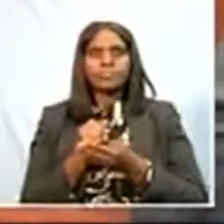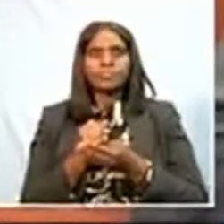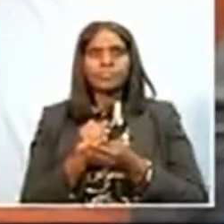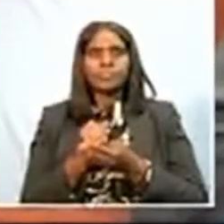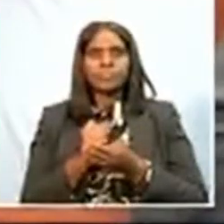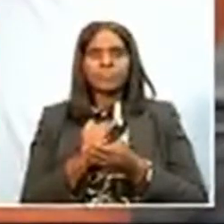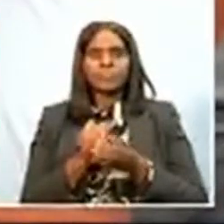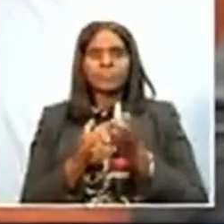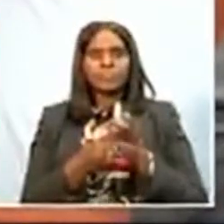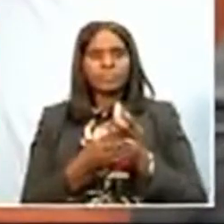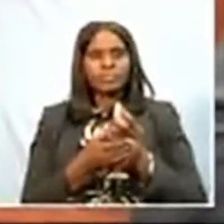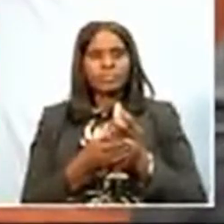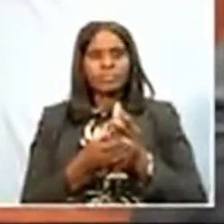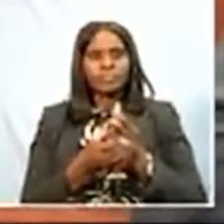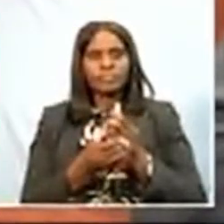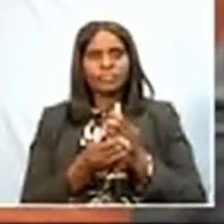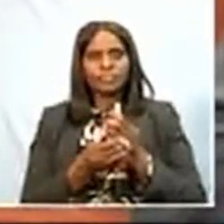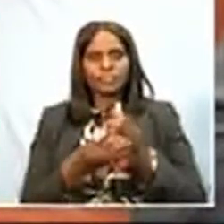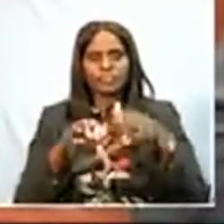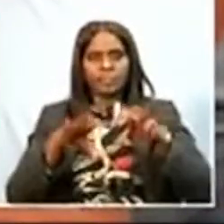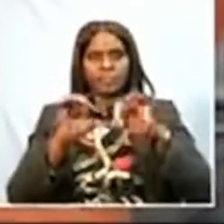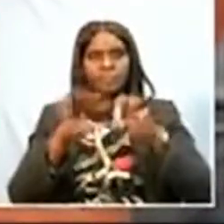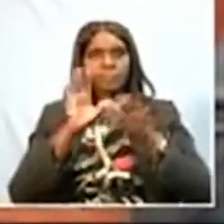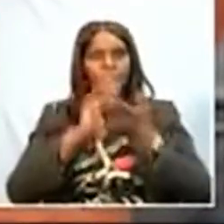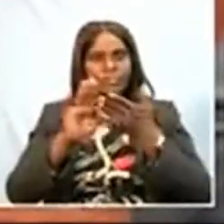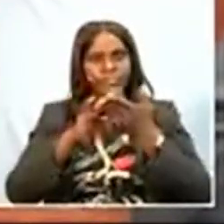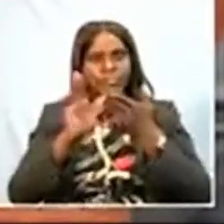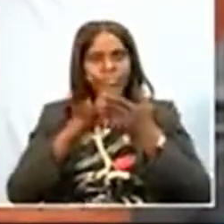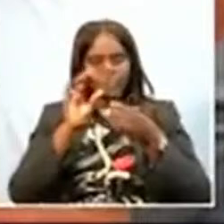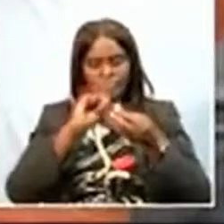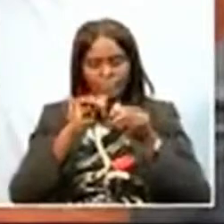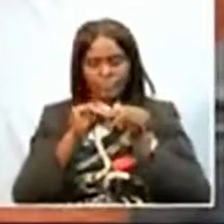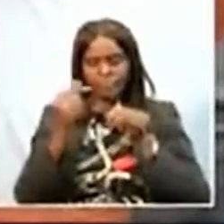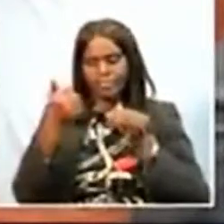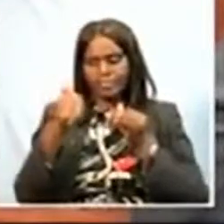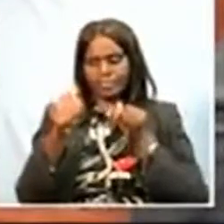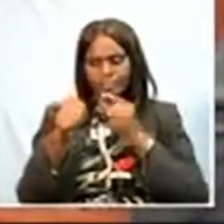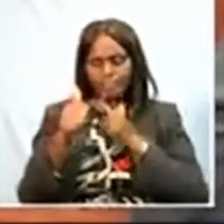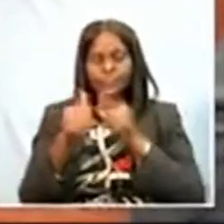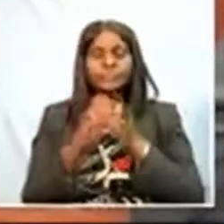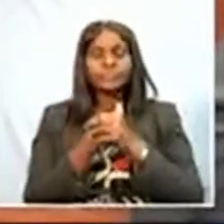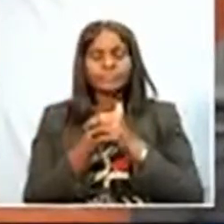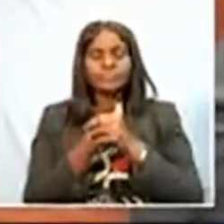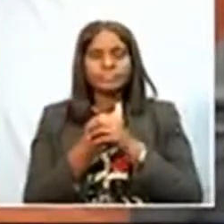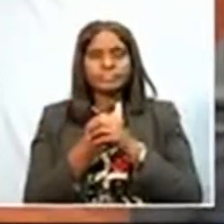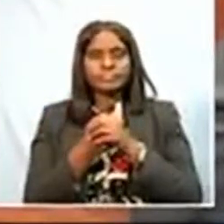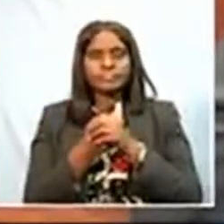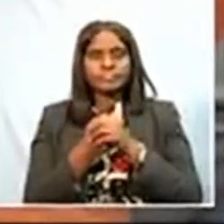Okay. Query, you can proceed, you are forgiven. Query number 10.